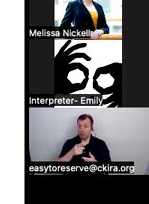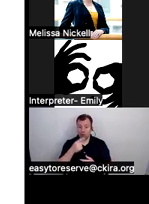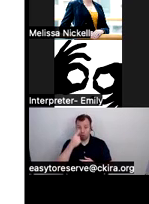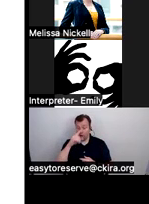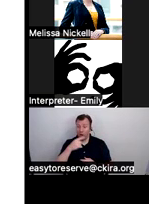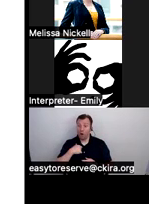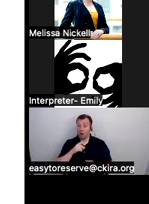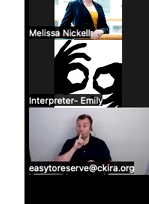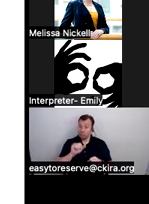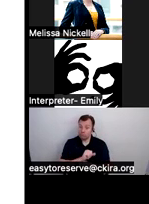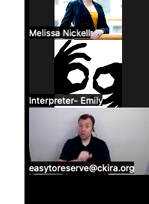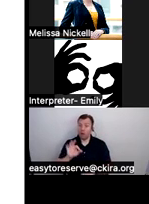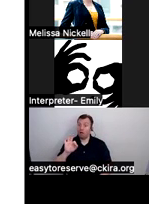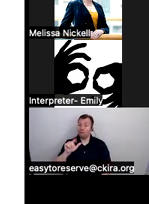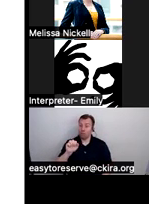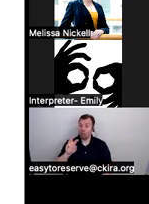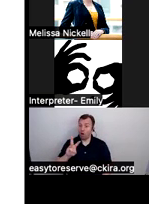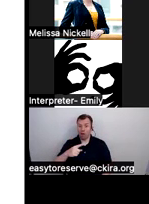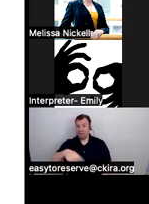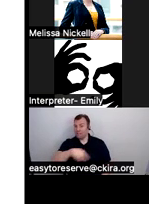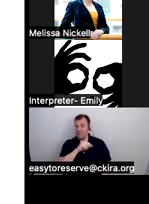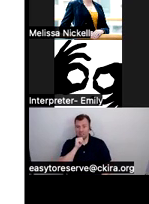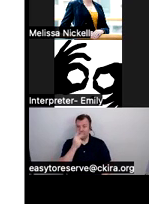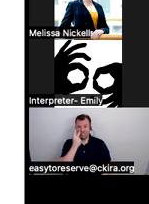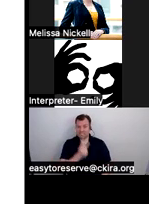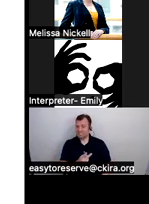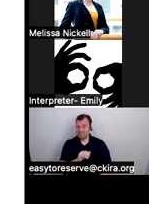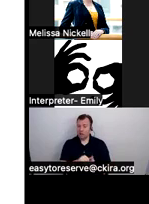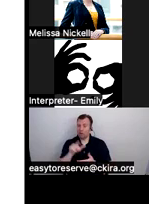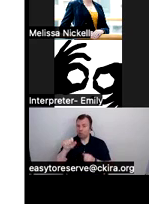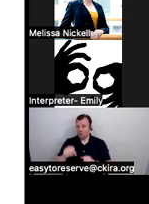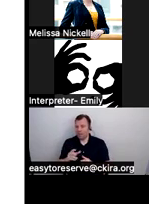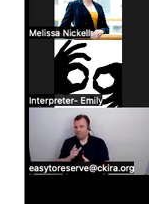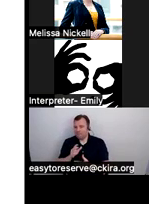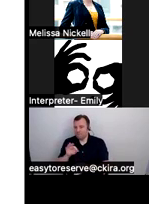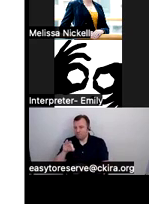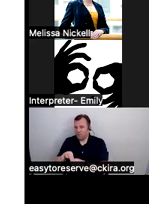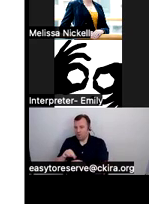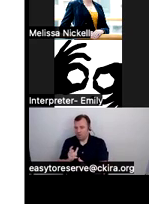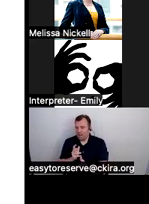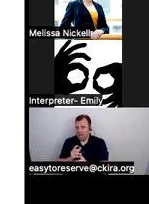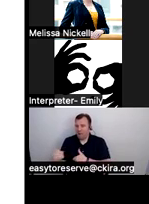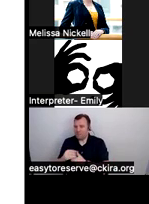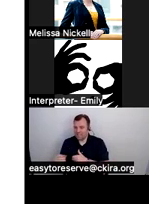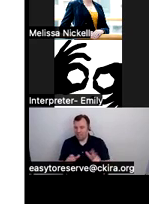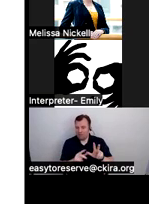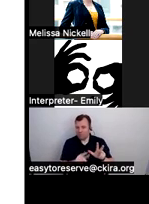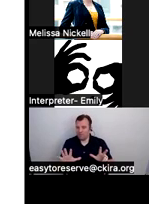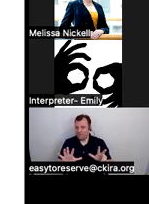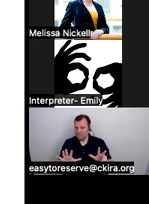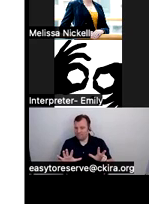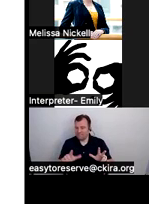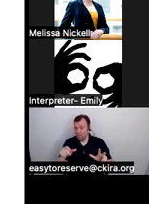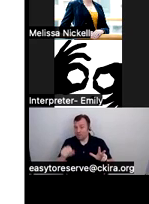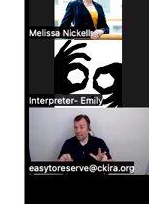grant that others didn't feel were significant, you can vote outside the range. But if you do so, you have to tell why you